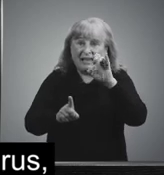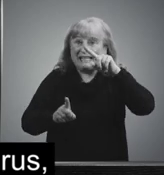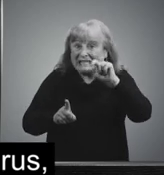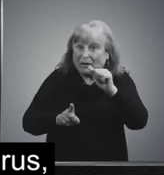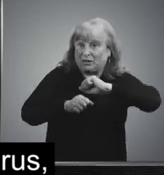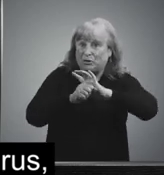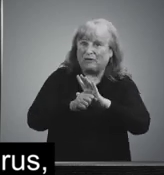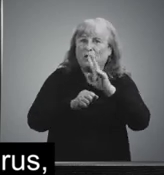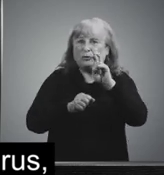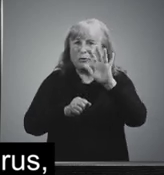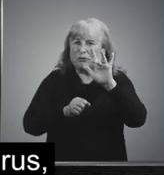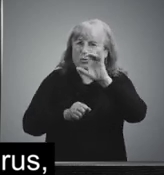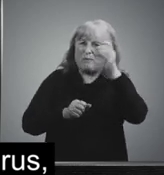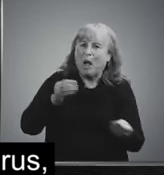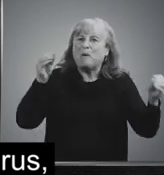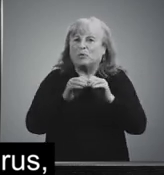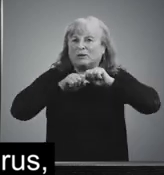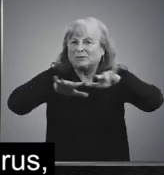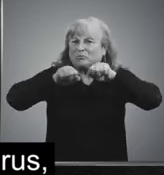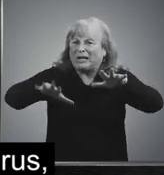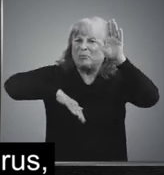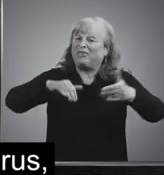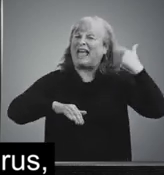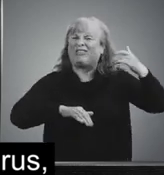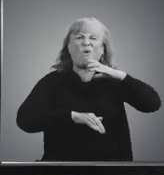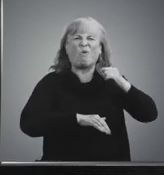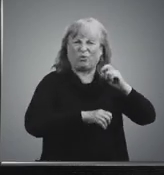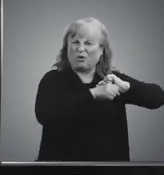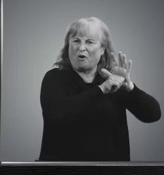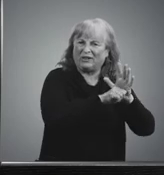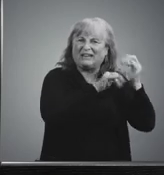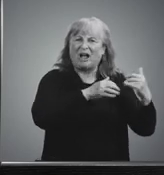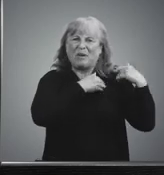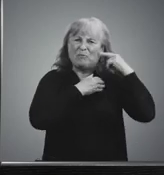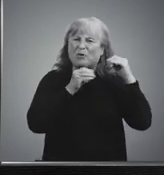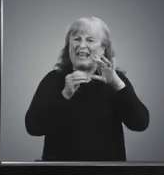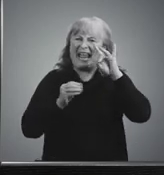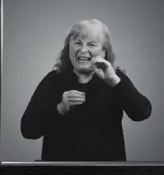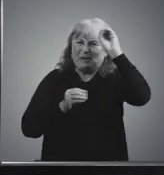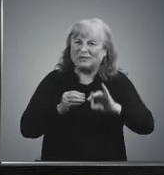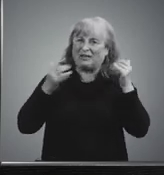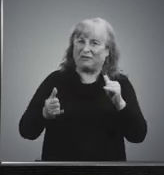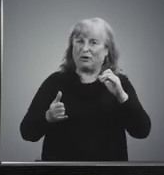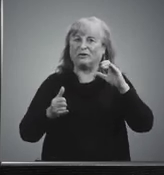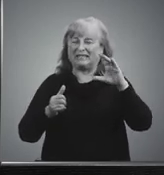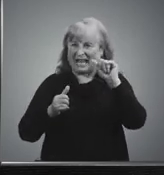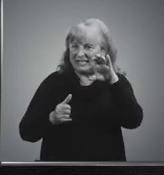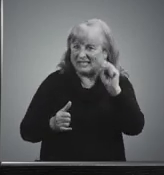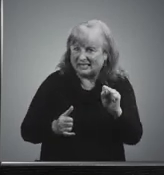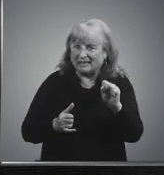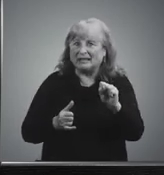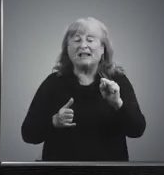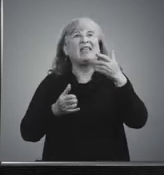is 225% more transmissible than the original virus. Now, responsible over 80% of current cases.